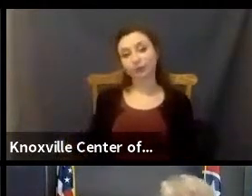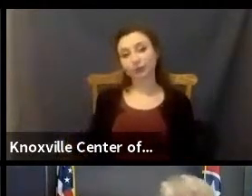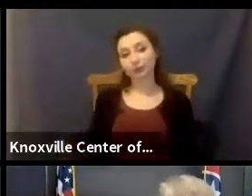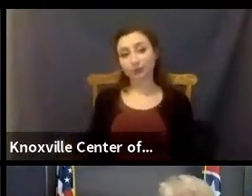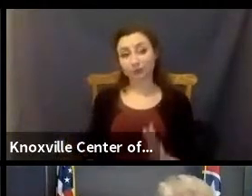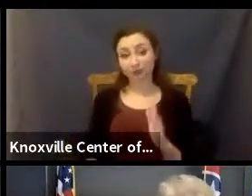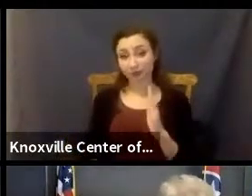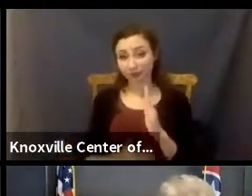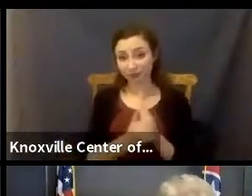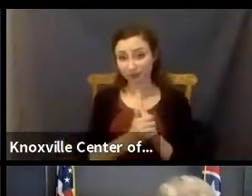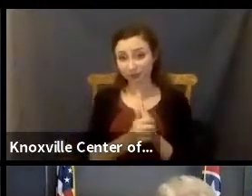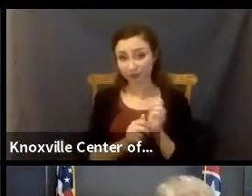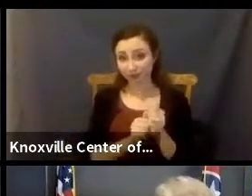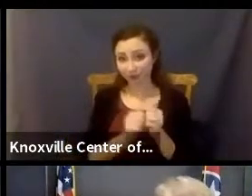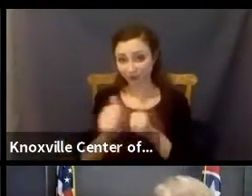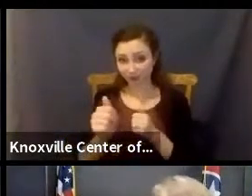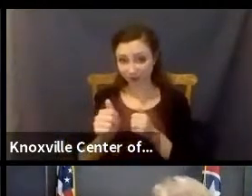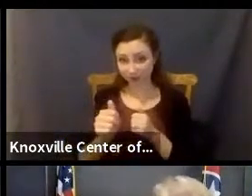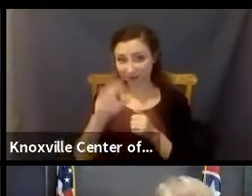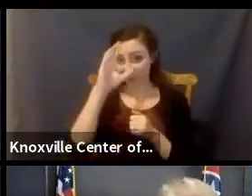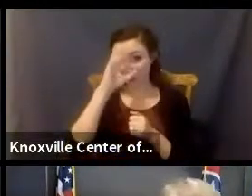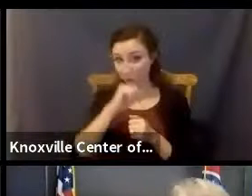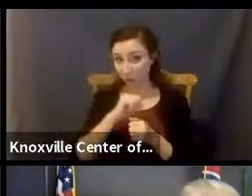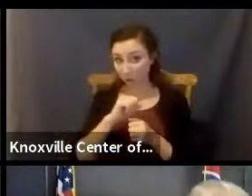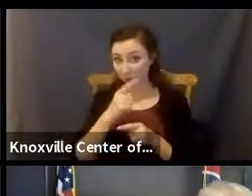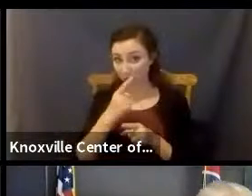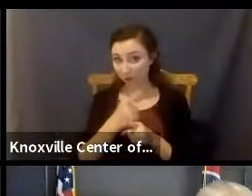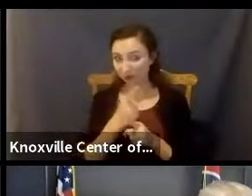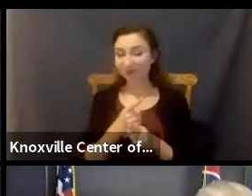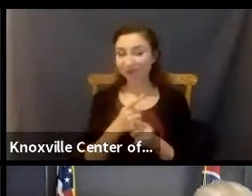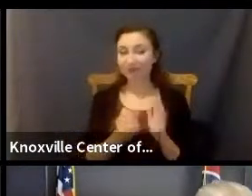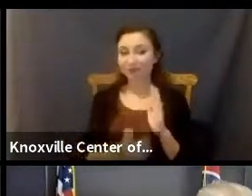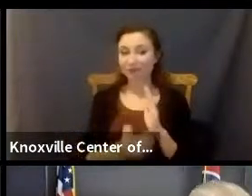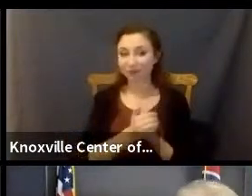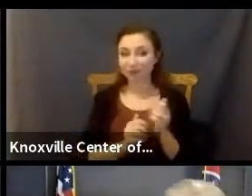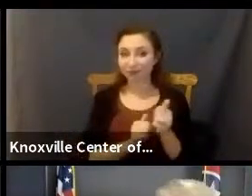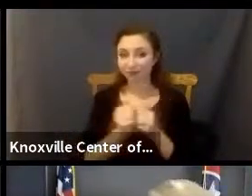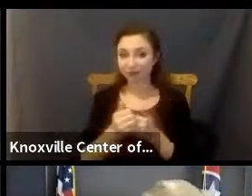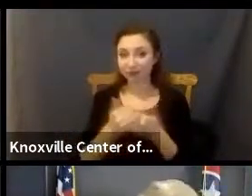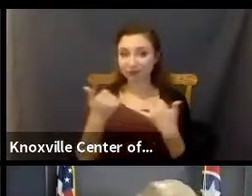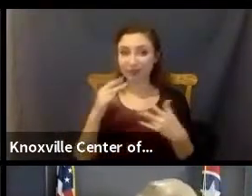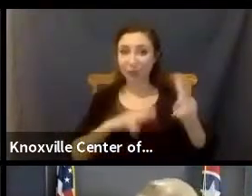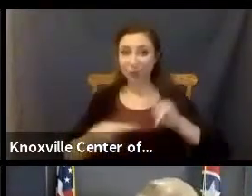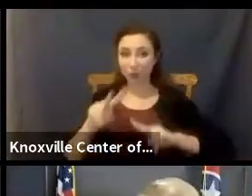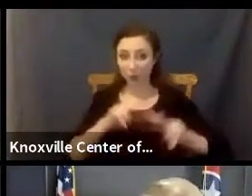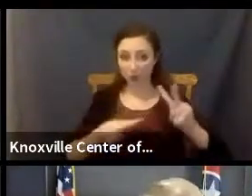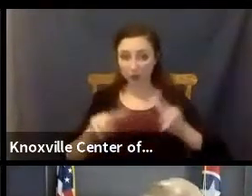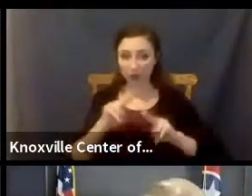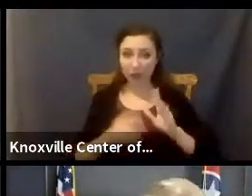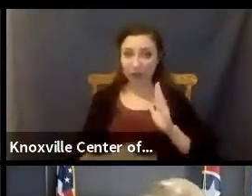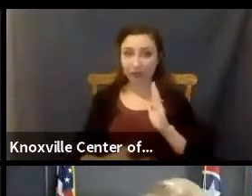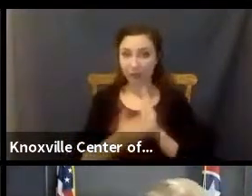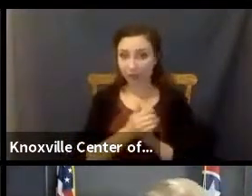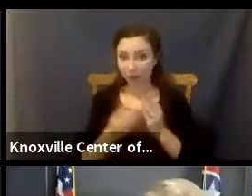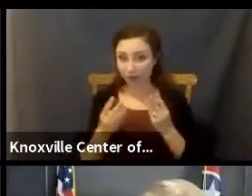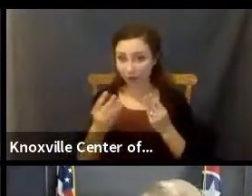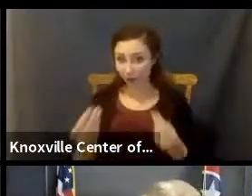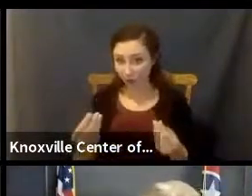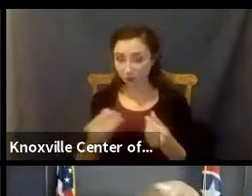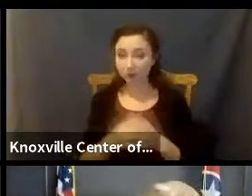amendment passes, as I'm assuming, amendment passes. So we're looking now at the amended